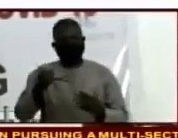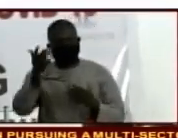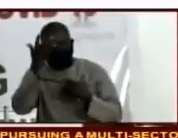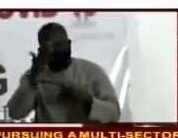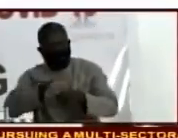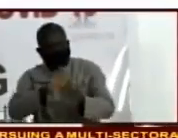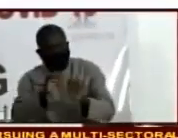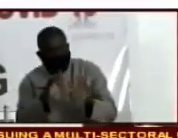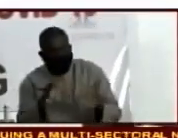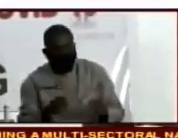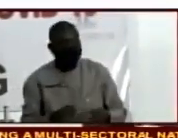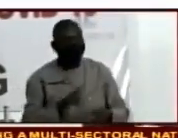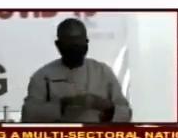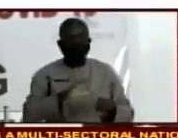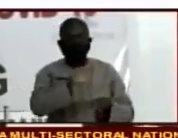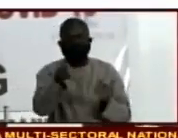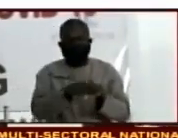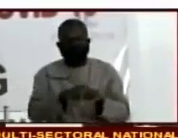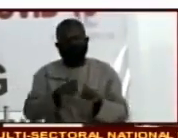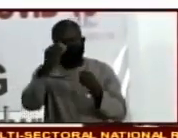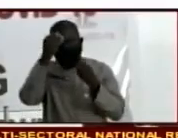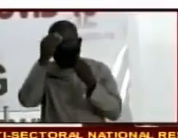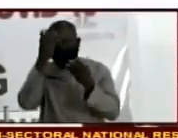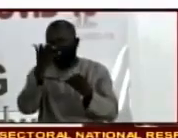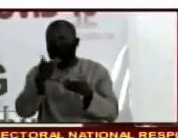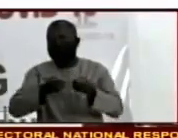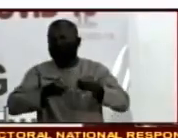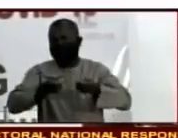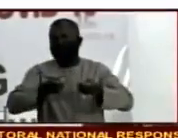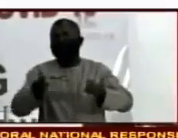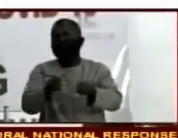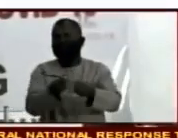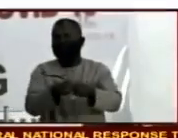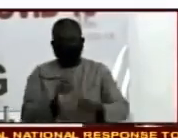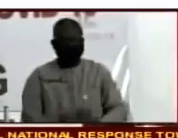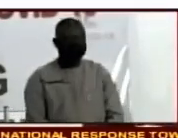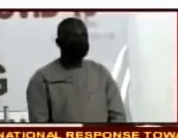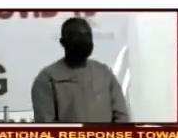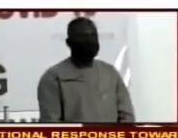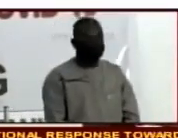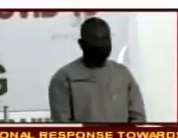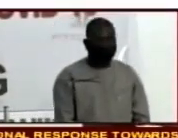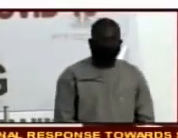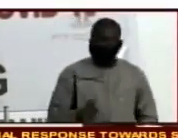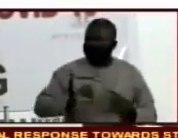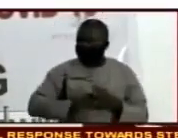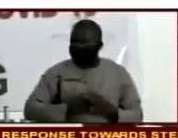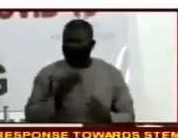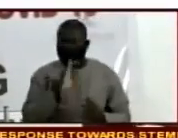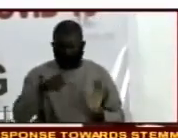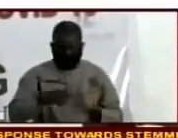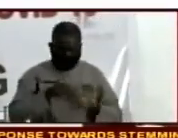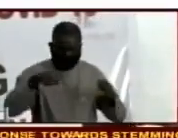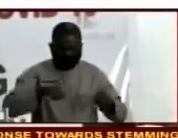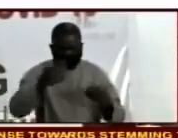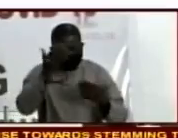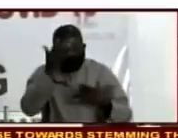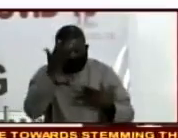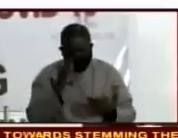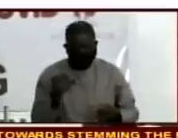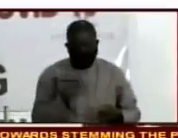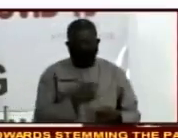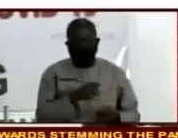misinformation around the country. The other thing, in the beginning of the outbreak, we implemented a tool